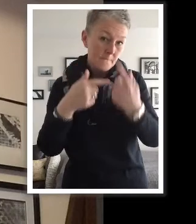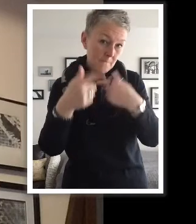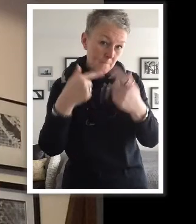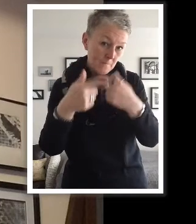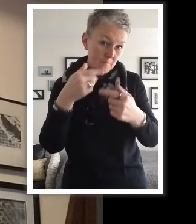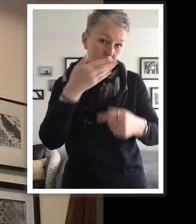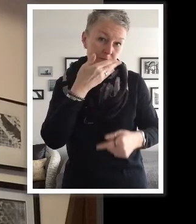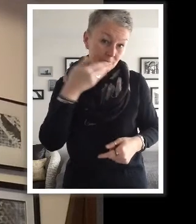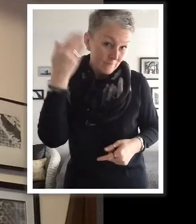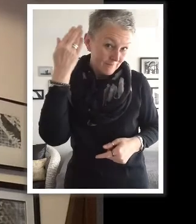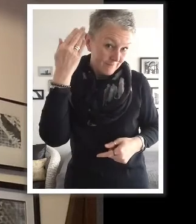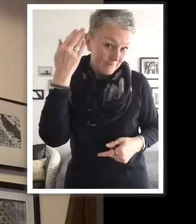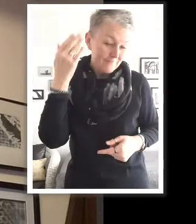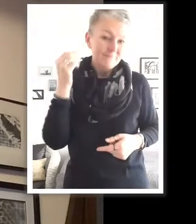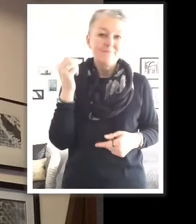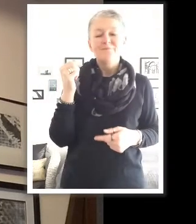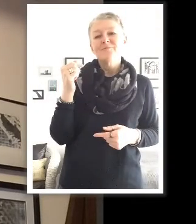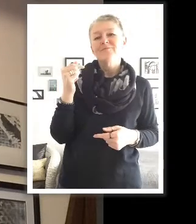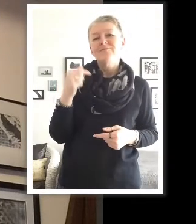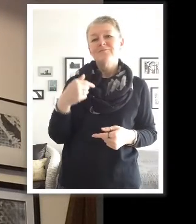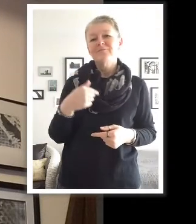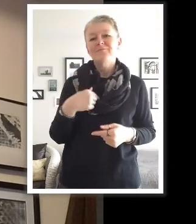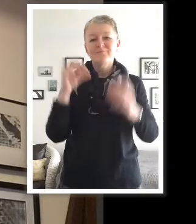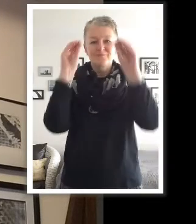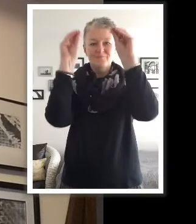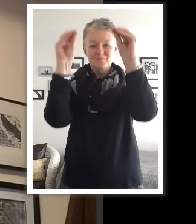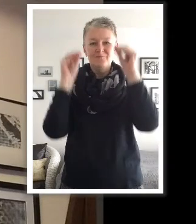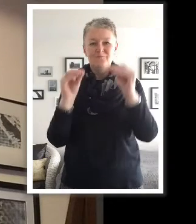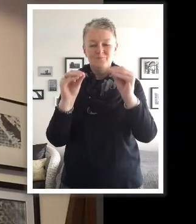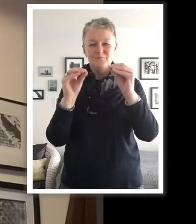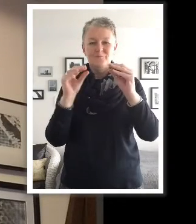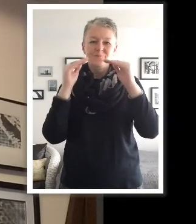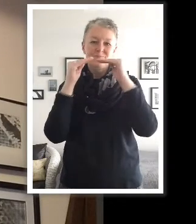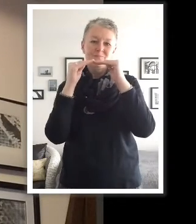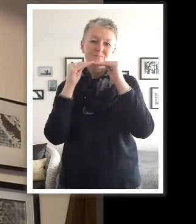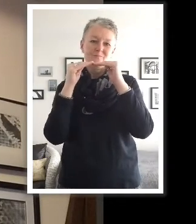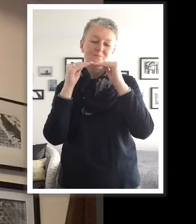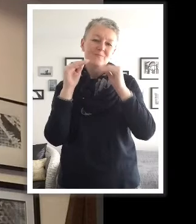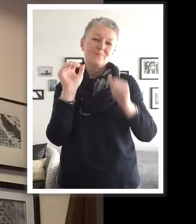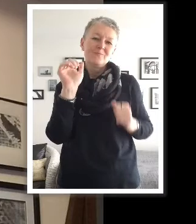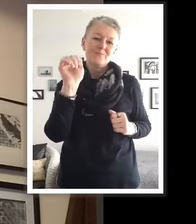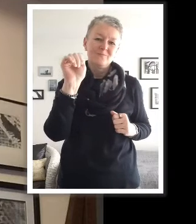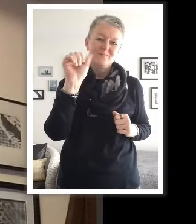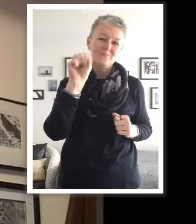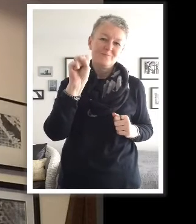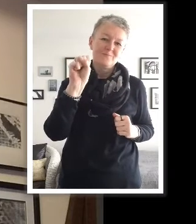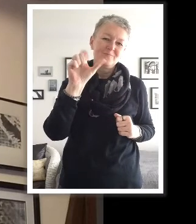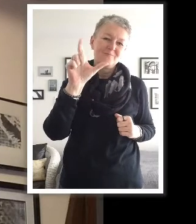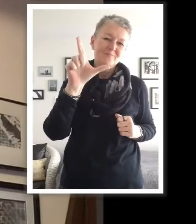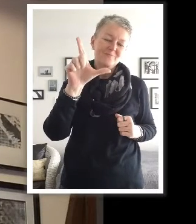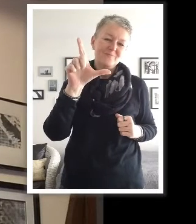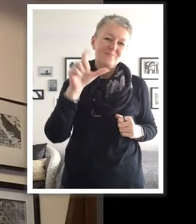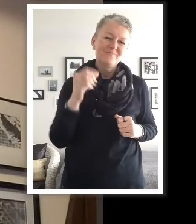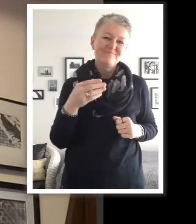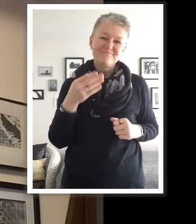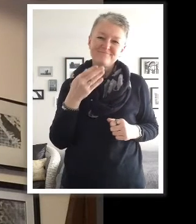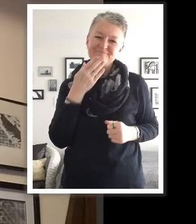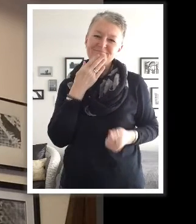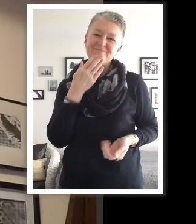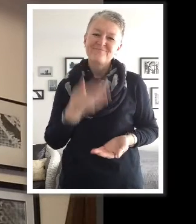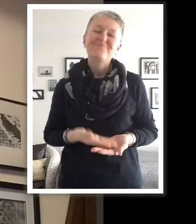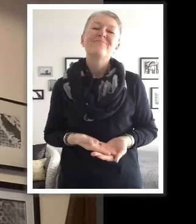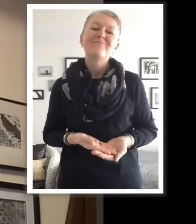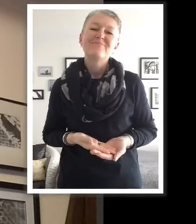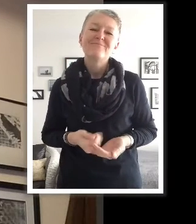Line of Duty, and it shows a man raising his hand with a microphone near his mouth, and